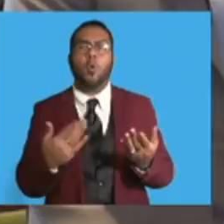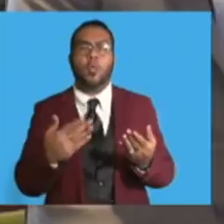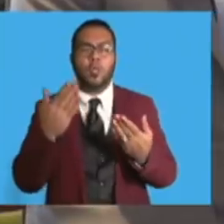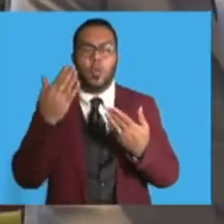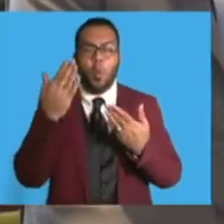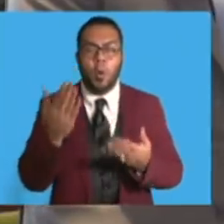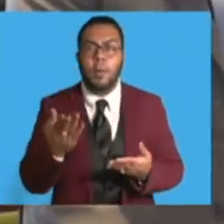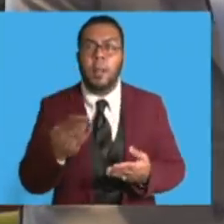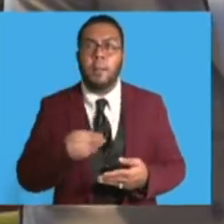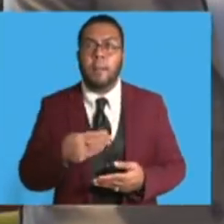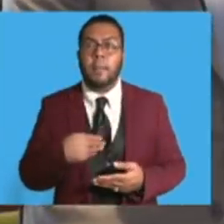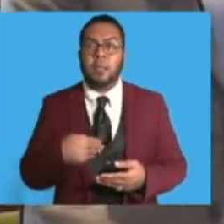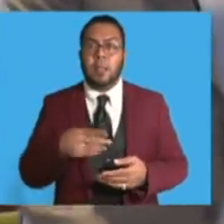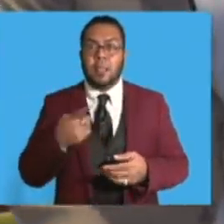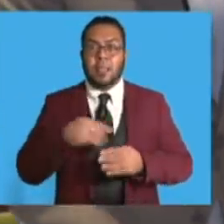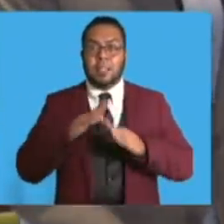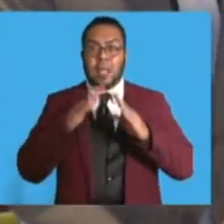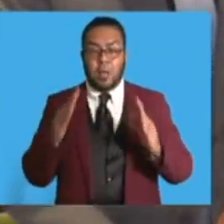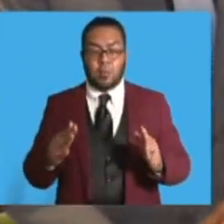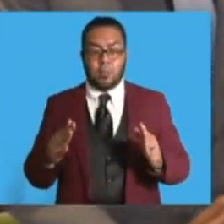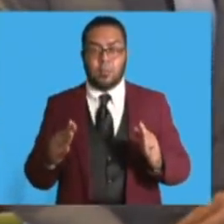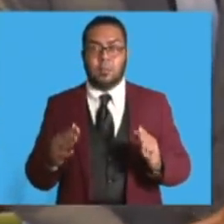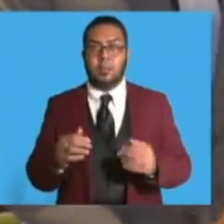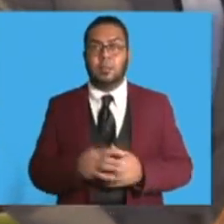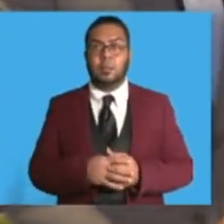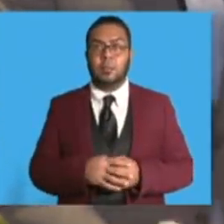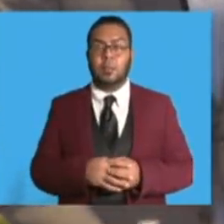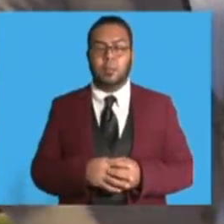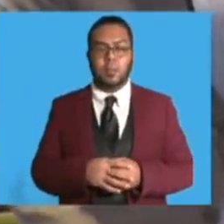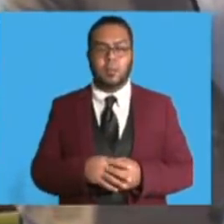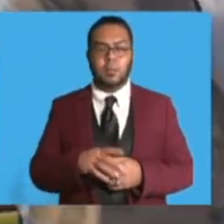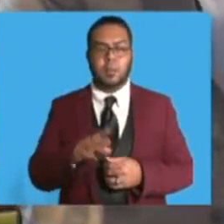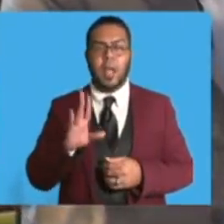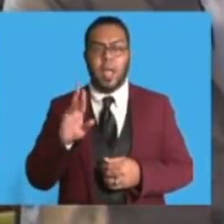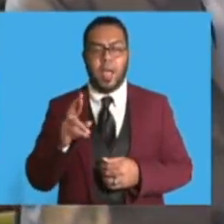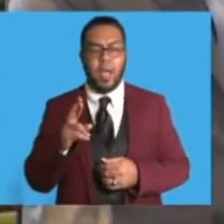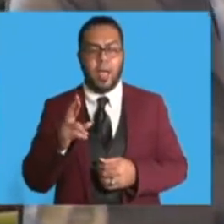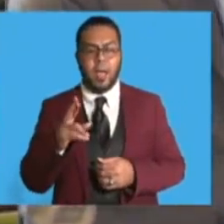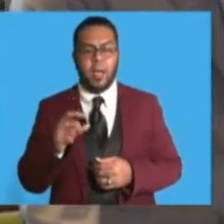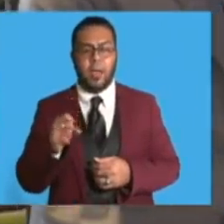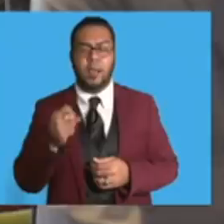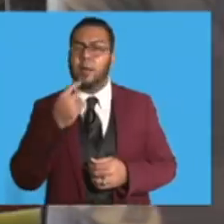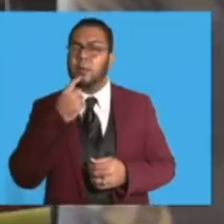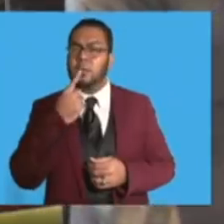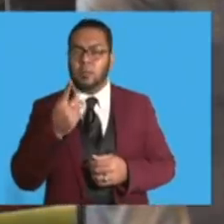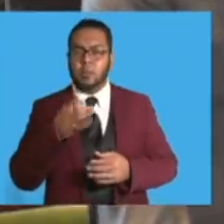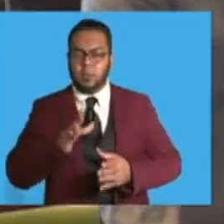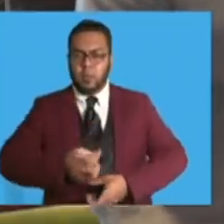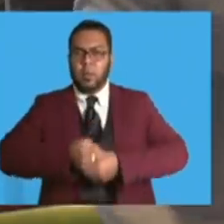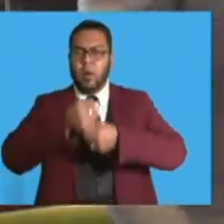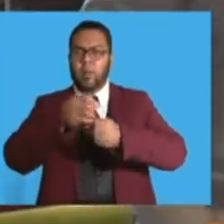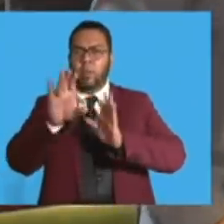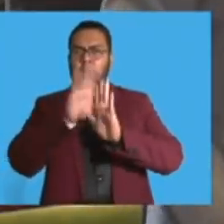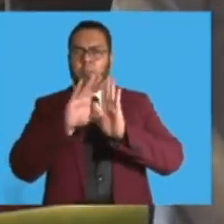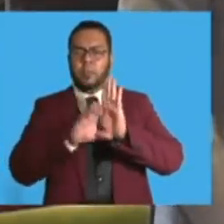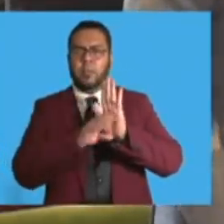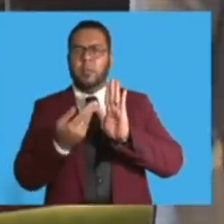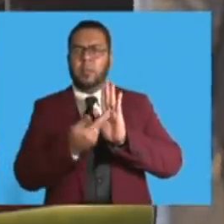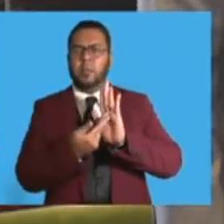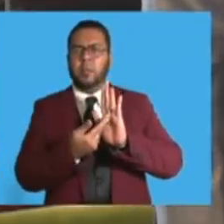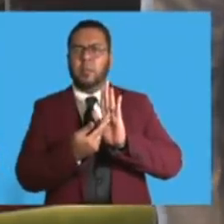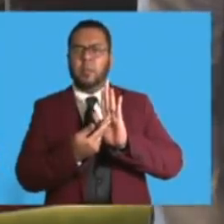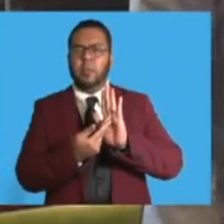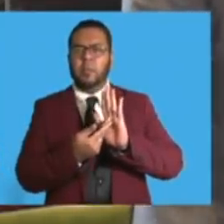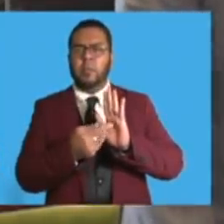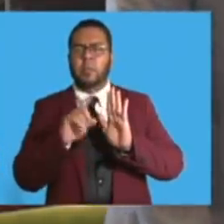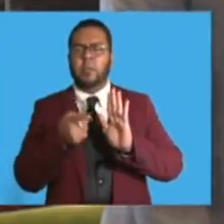members in this House, all of them, and I appreciate the fact that they've done that, have sworn to uphold the Constitution, Madam Speaker. But it is